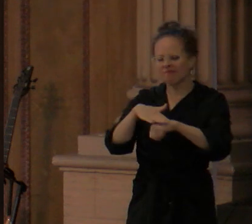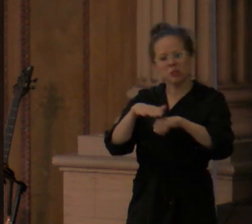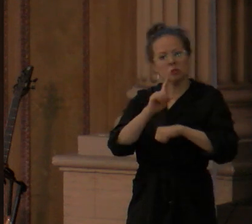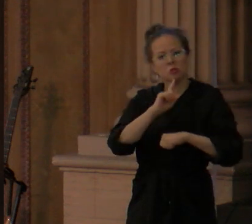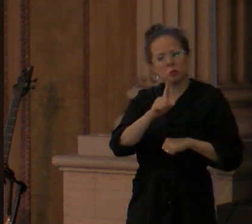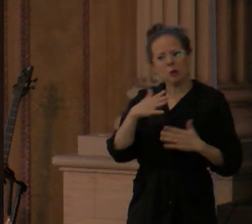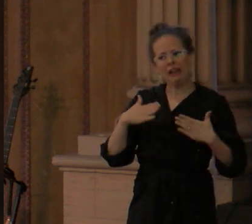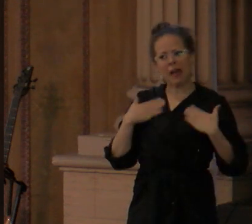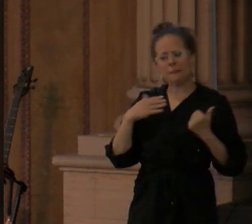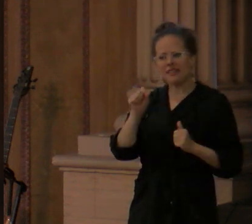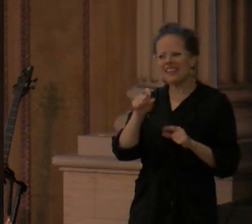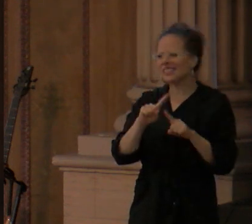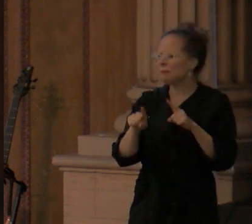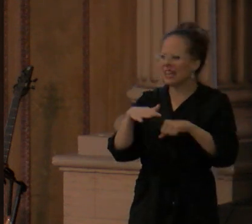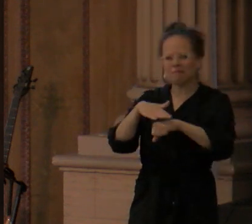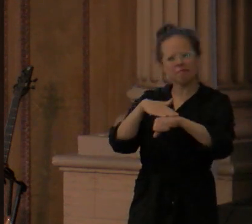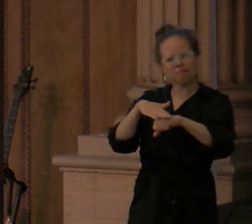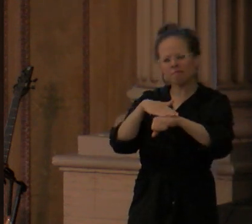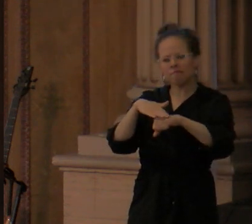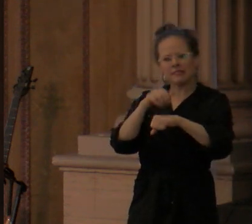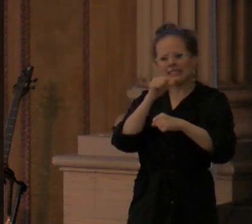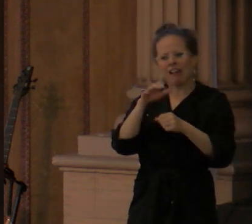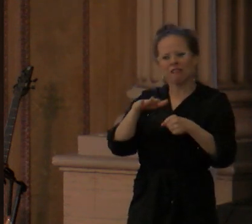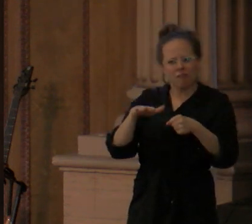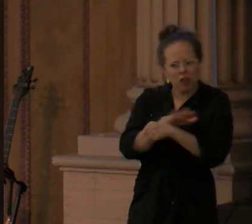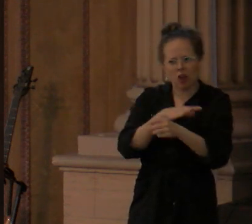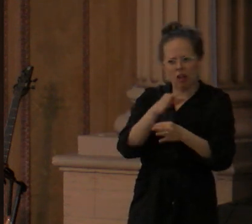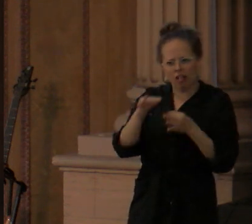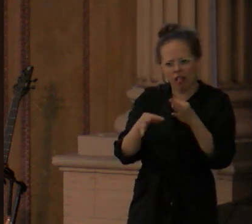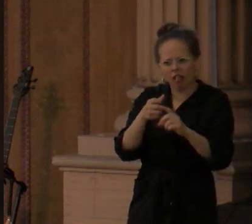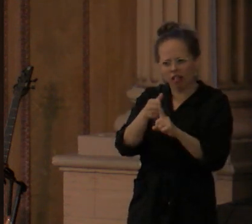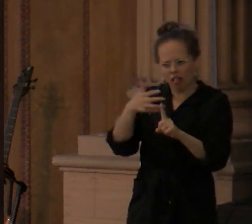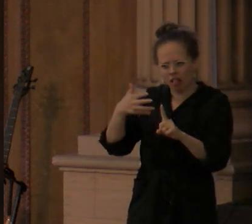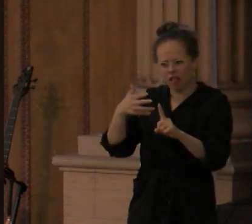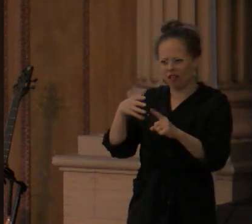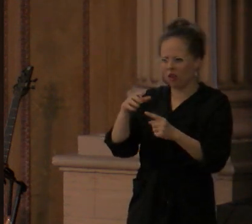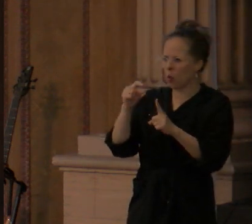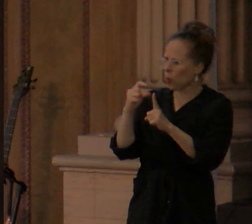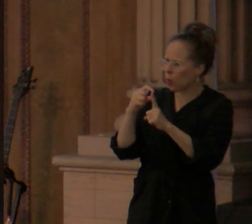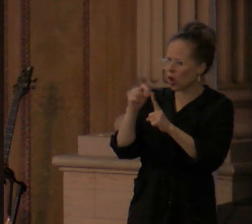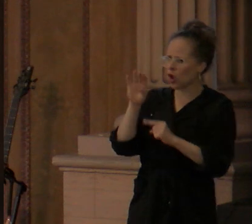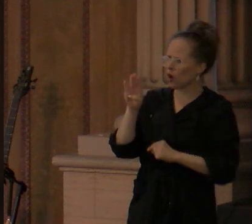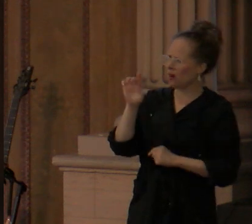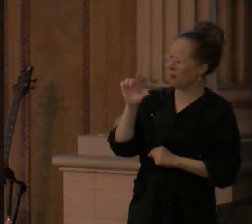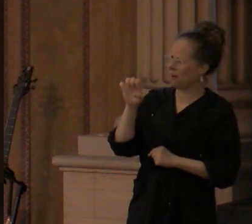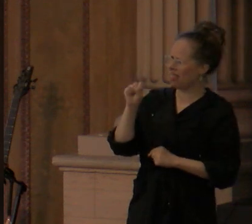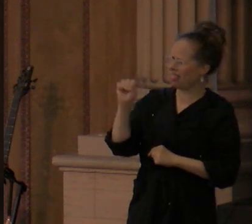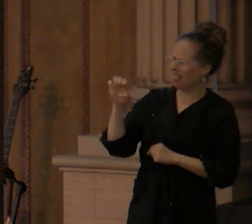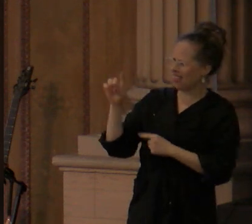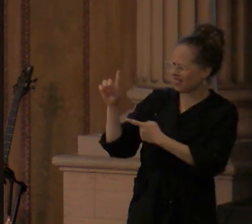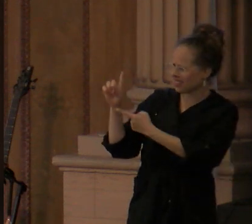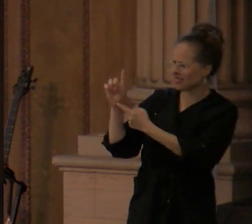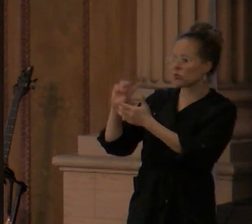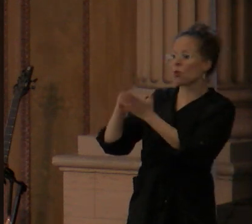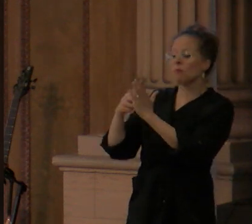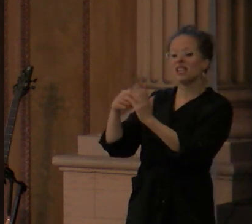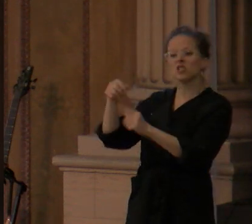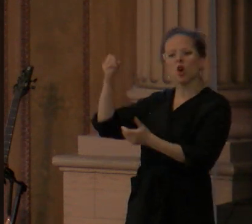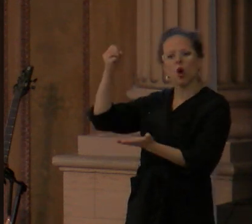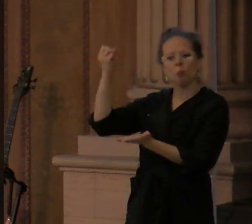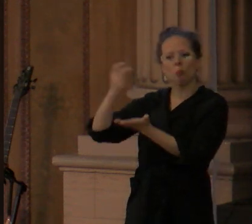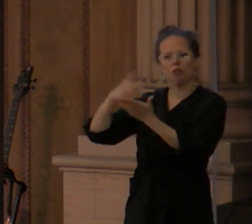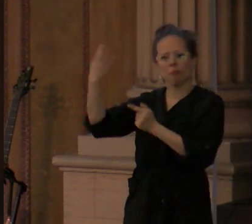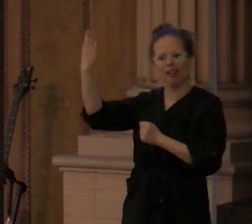that's a true translation, but it probably just doesn't say the fullness of what that word means. It's fundamentally, this word blessed means approved by God, or